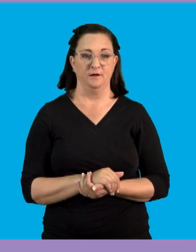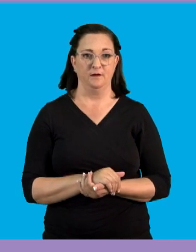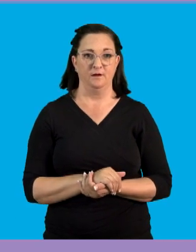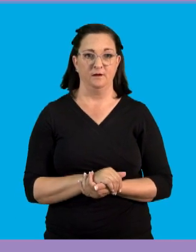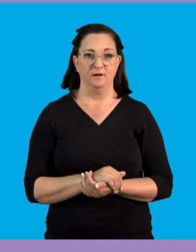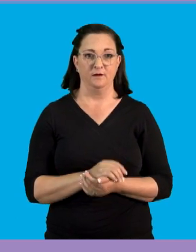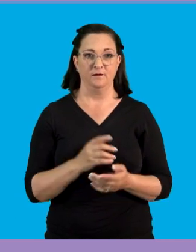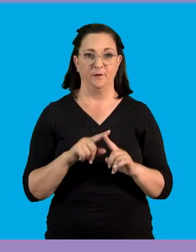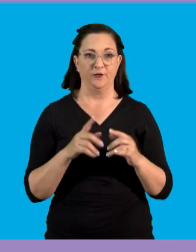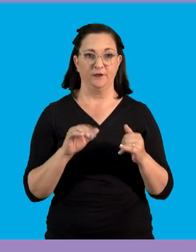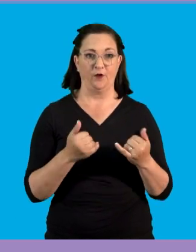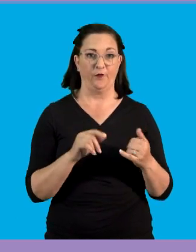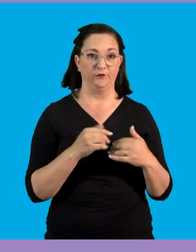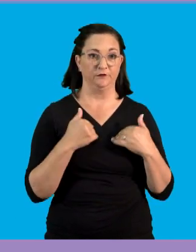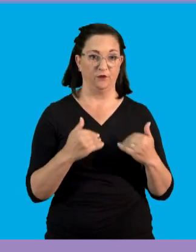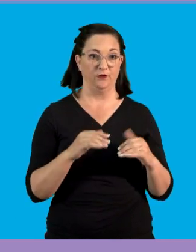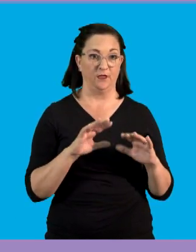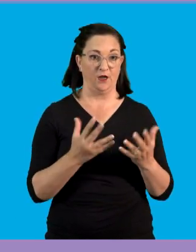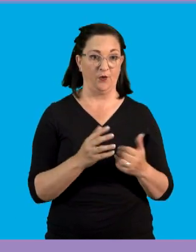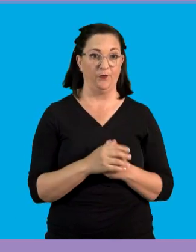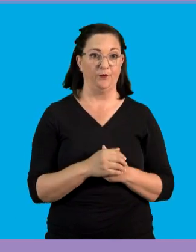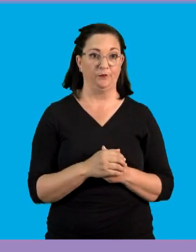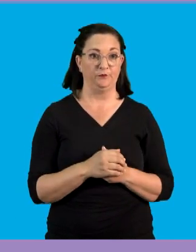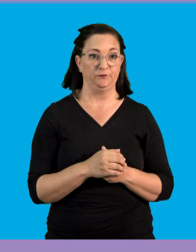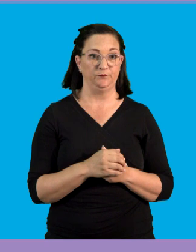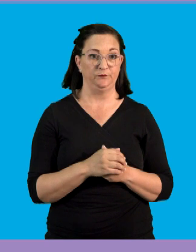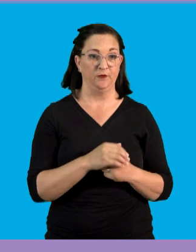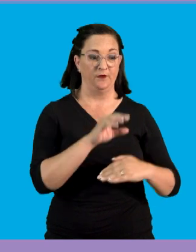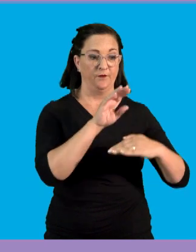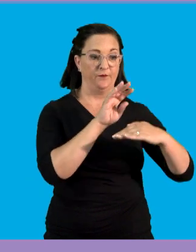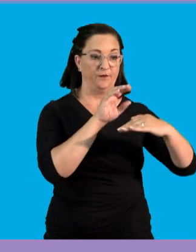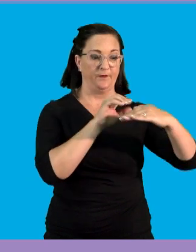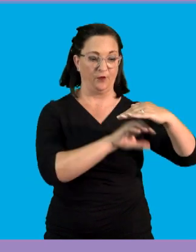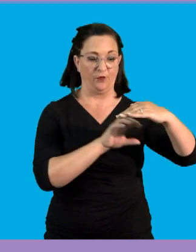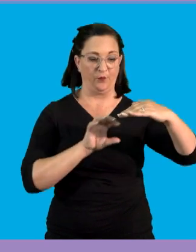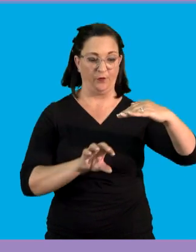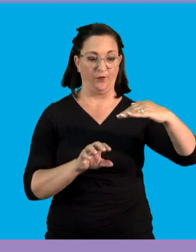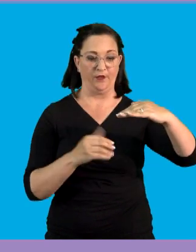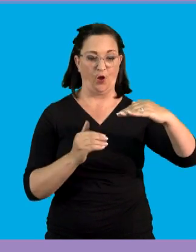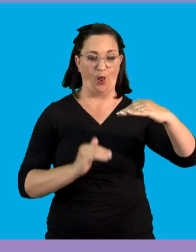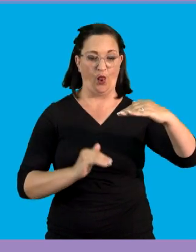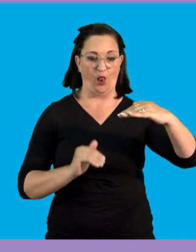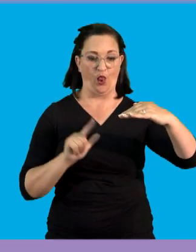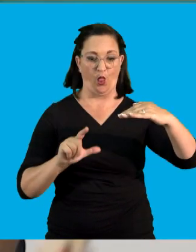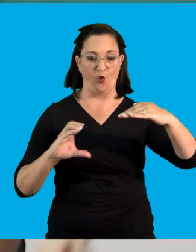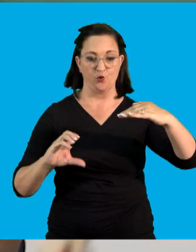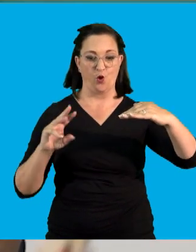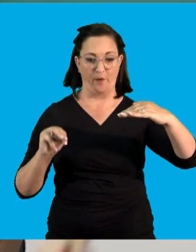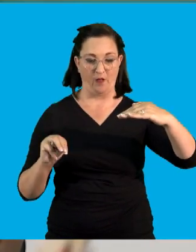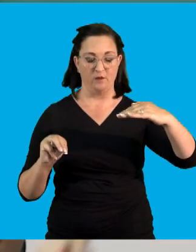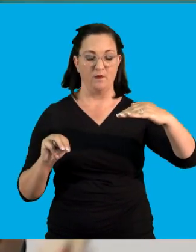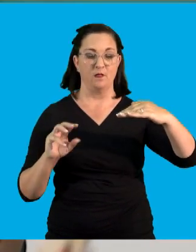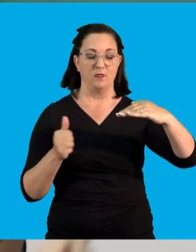denominators to be the same. I'm going to first start by finding the lowest common multiple, and then I can solve for